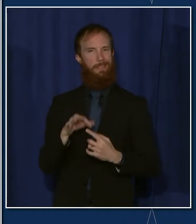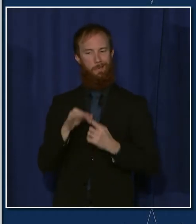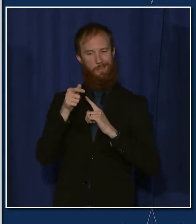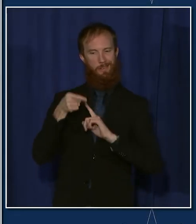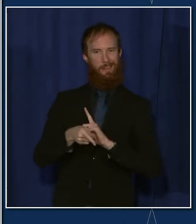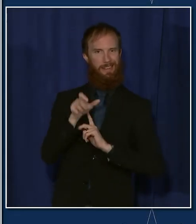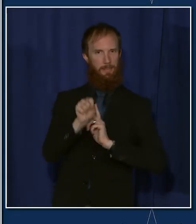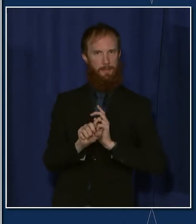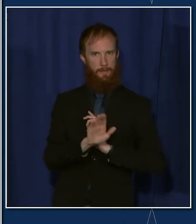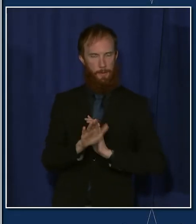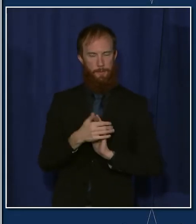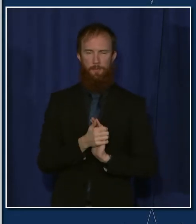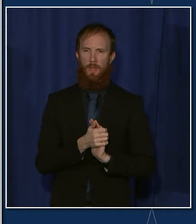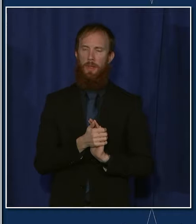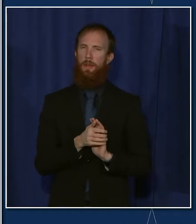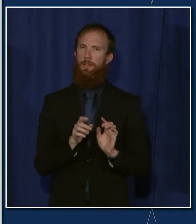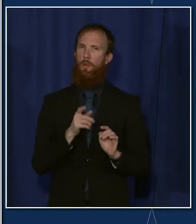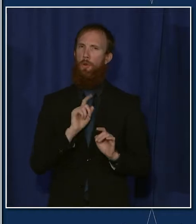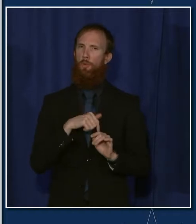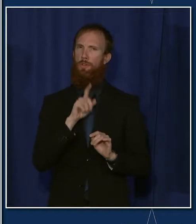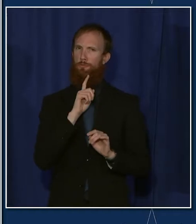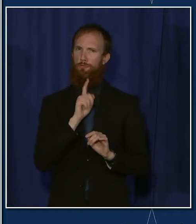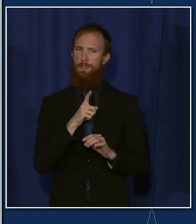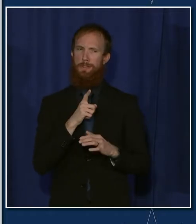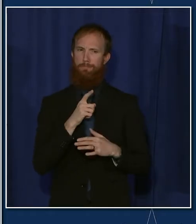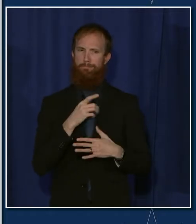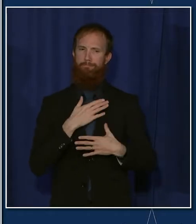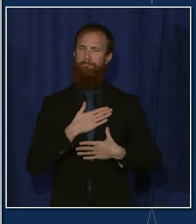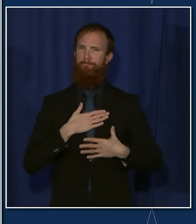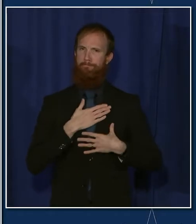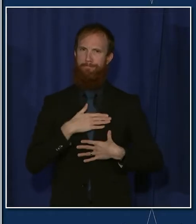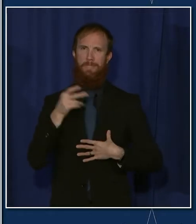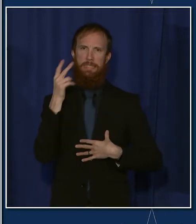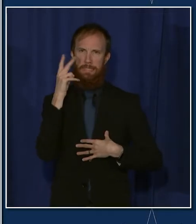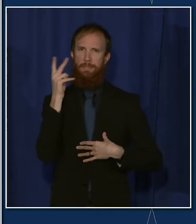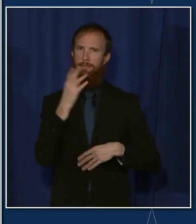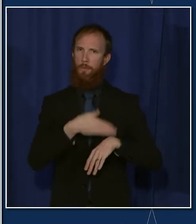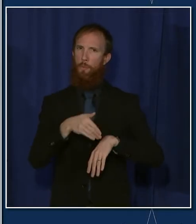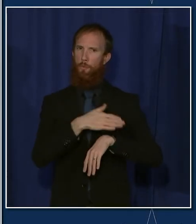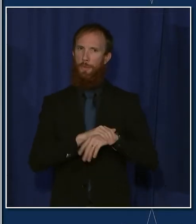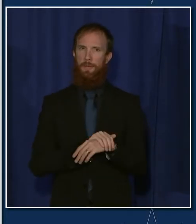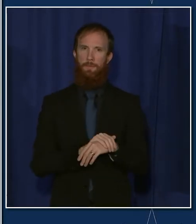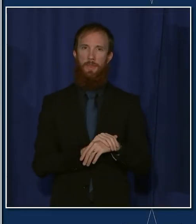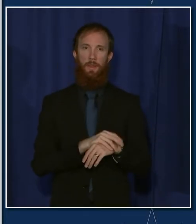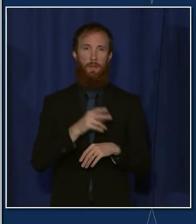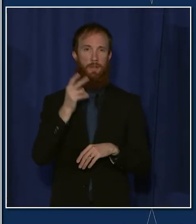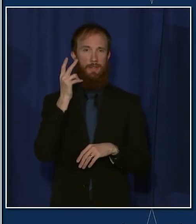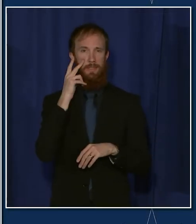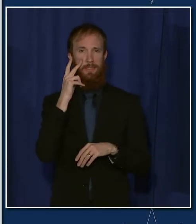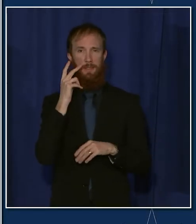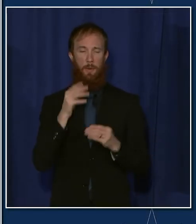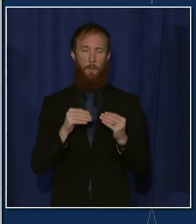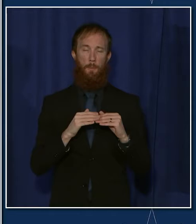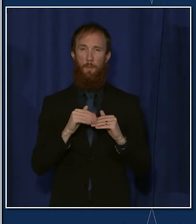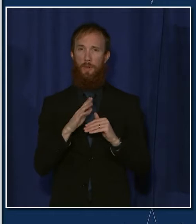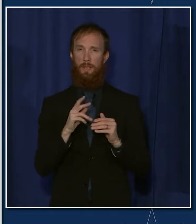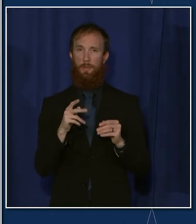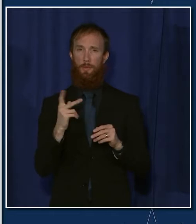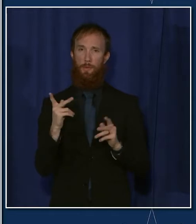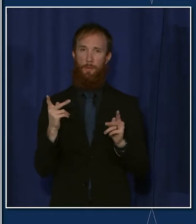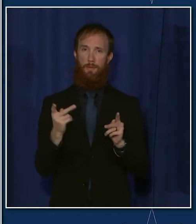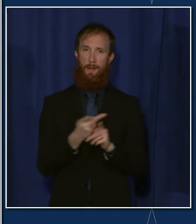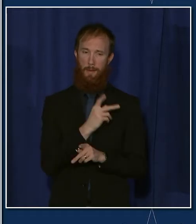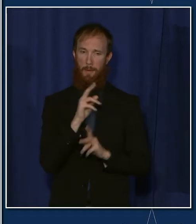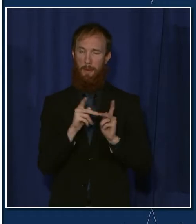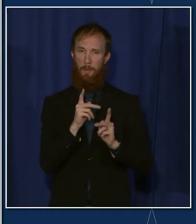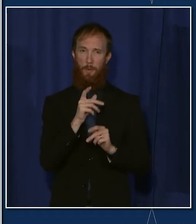equity. We're really pleased to see some improvement here. More than twice as many Latinx and Black non-Latinx 5 to 11-year-olds